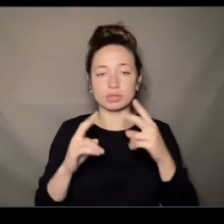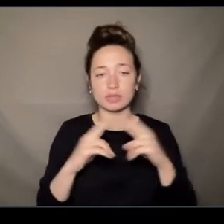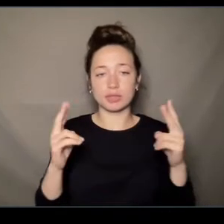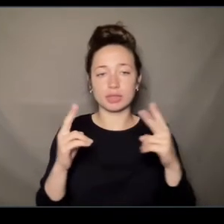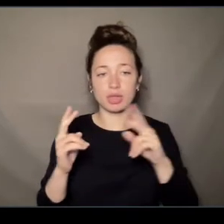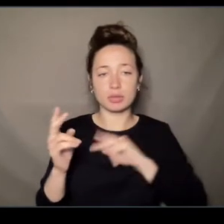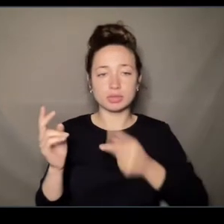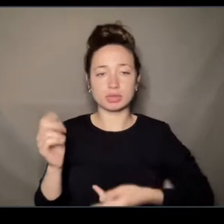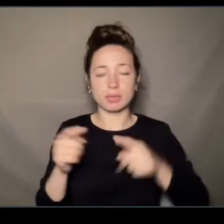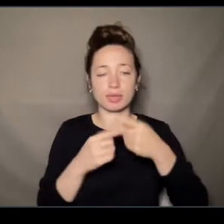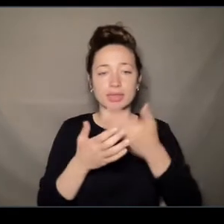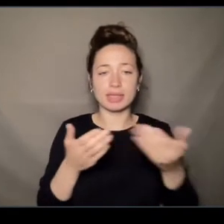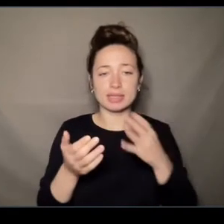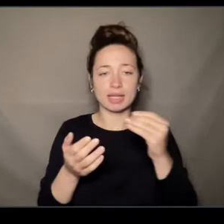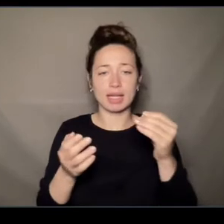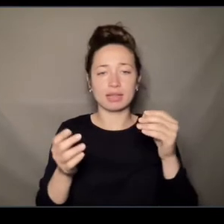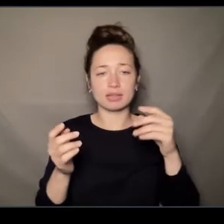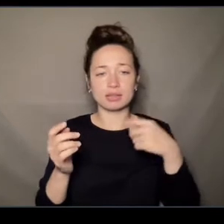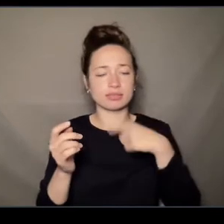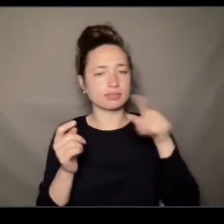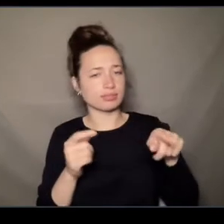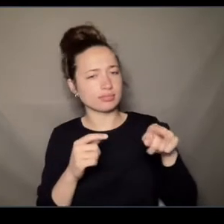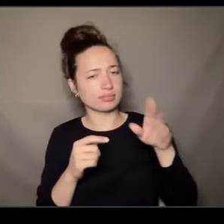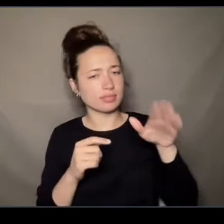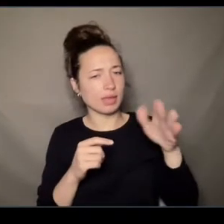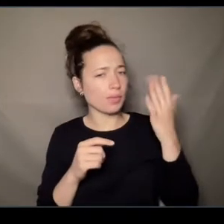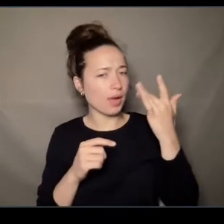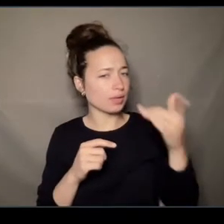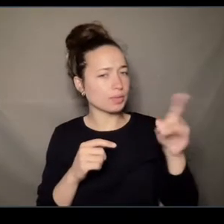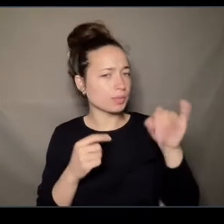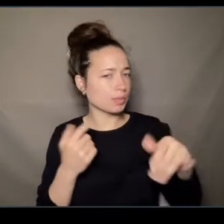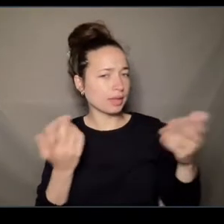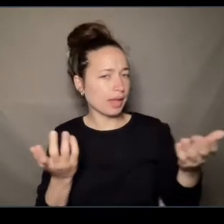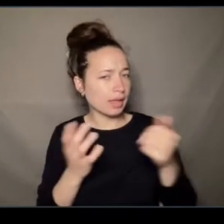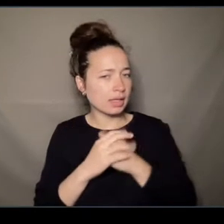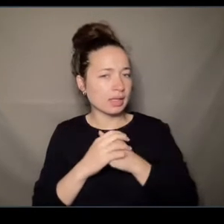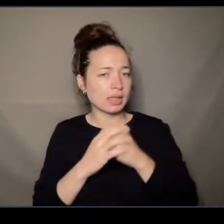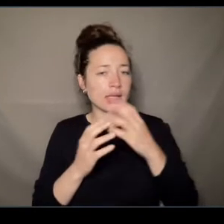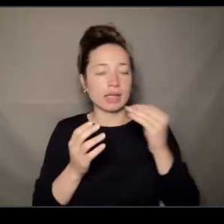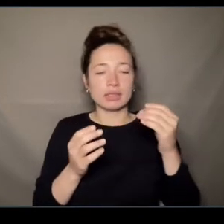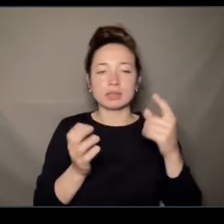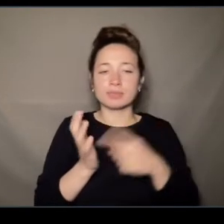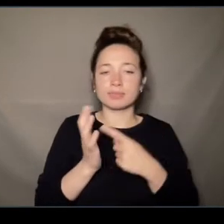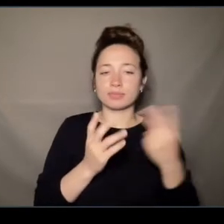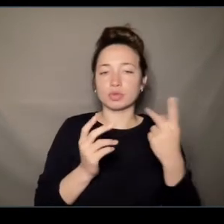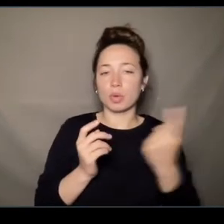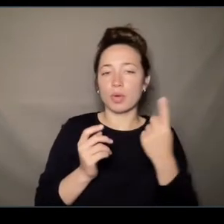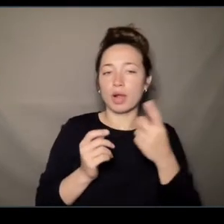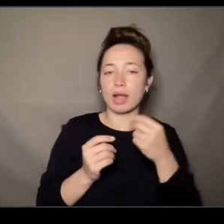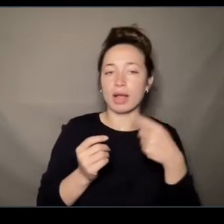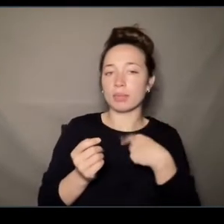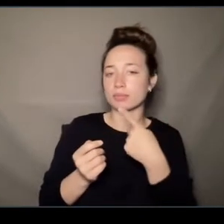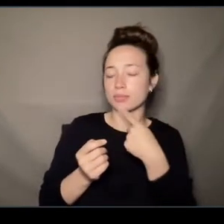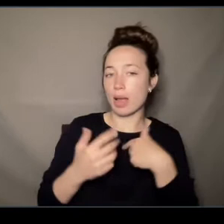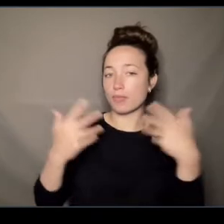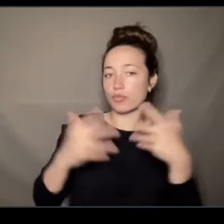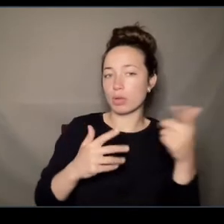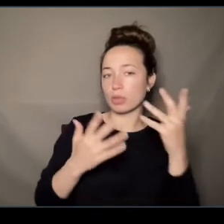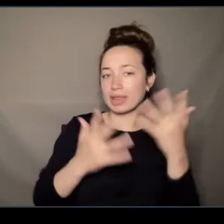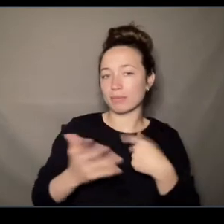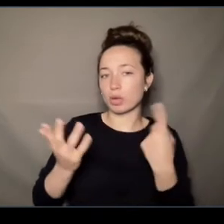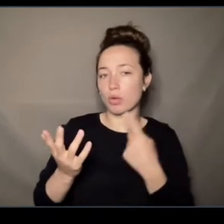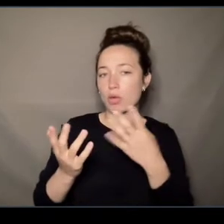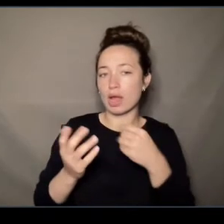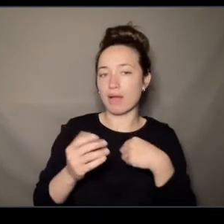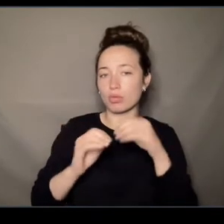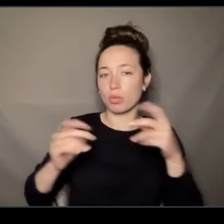very upset about things. And it turned, I said to her one day, why do you do that? One of the times we were alone, and she said, well, I'm afraid he'll leave me and I'll have no